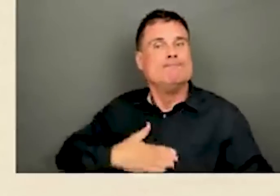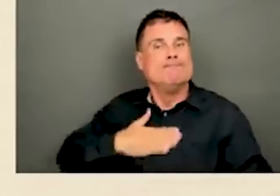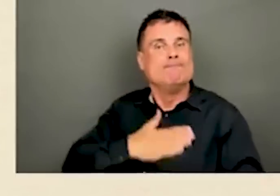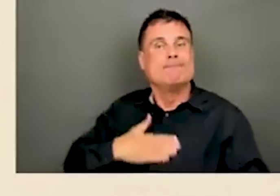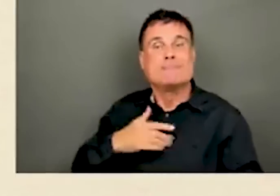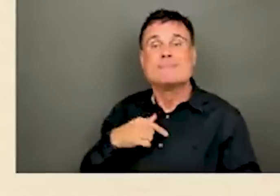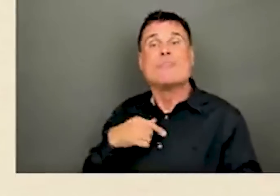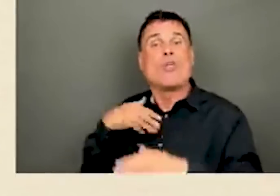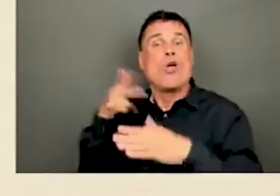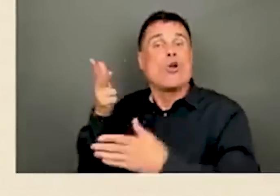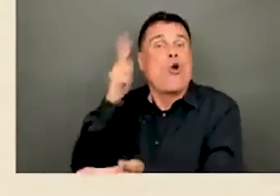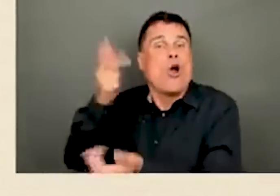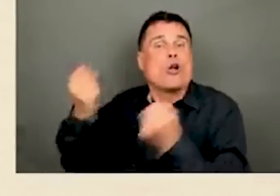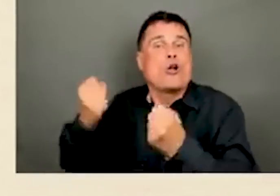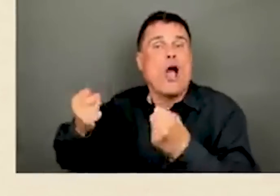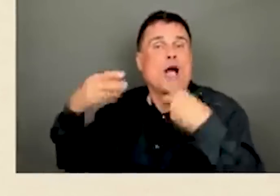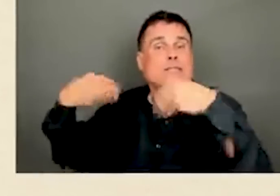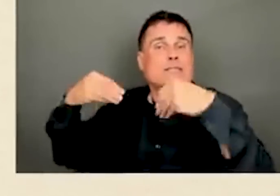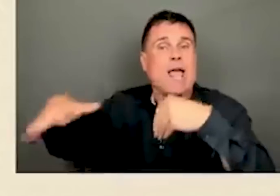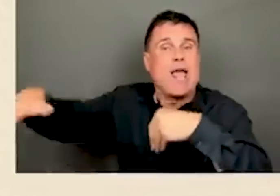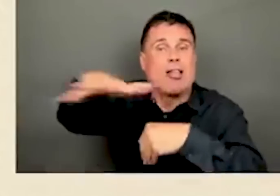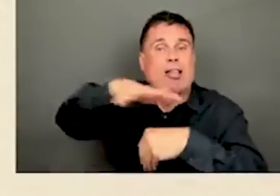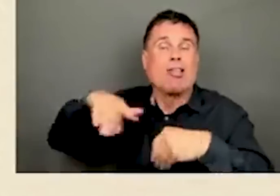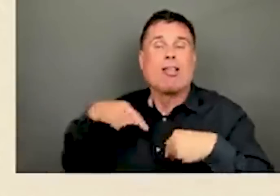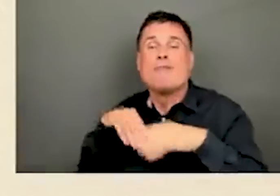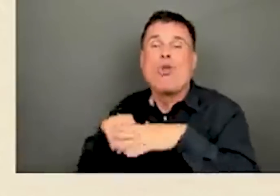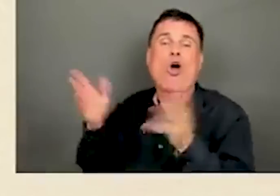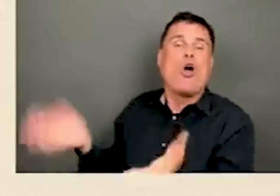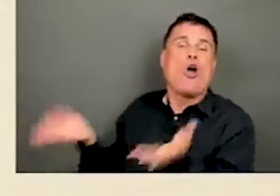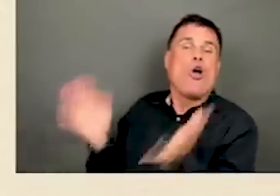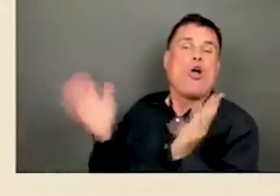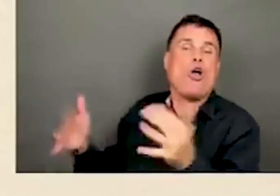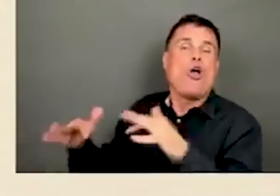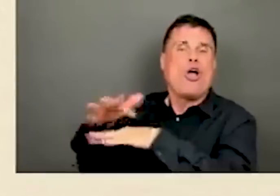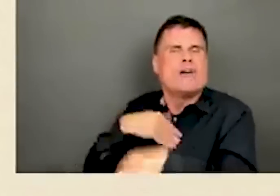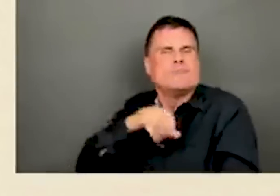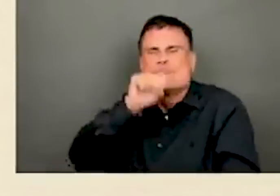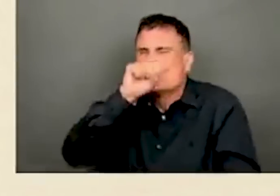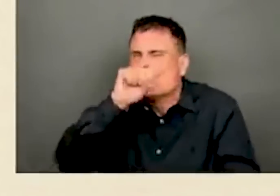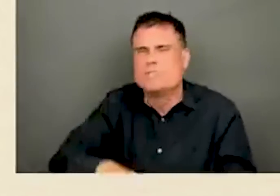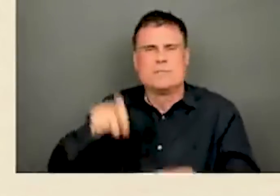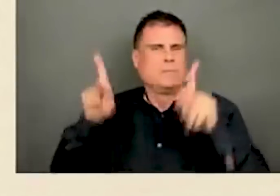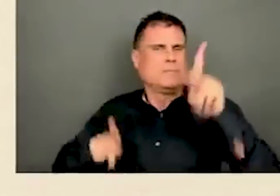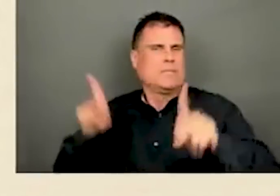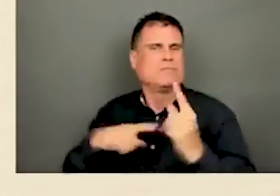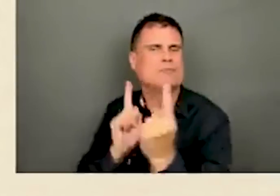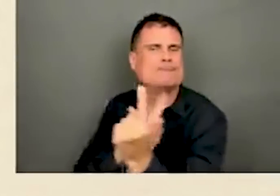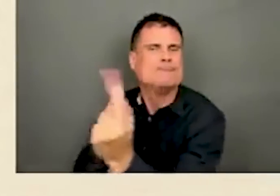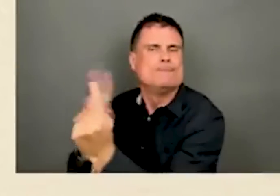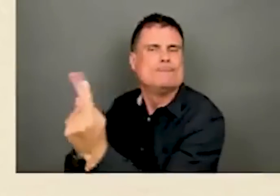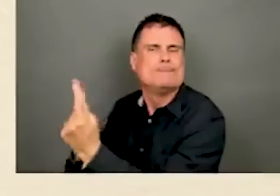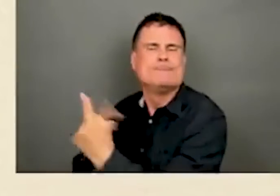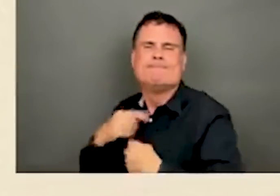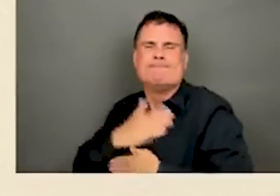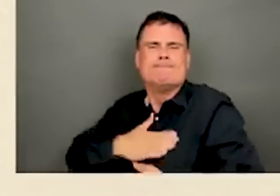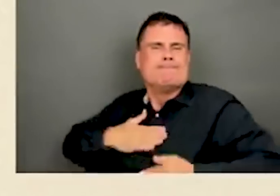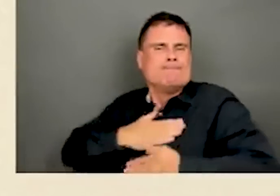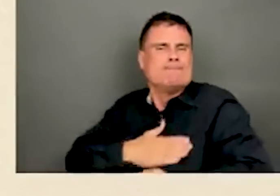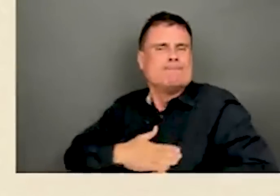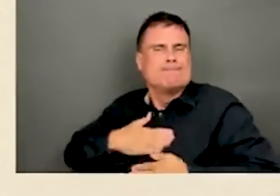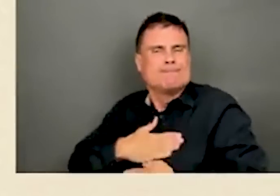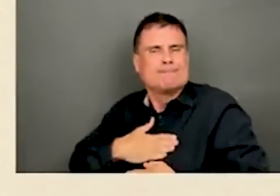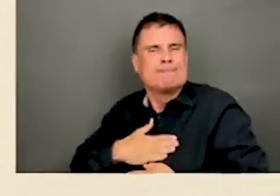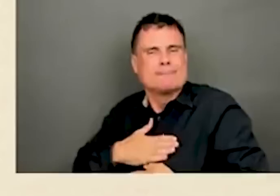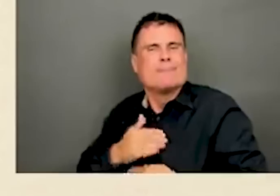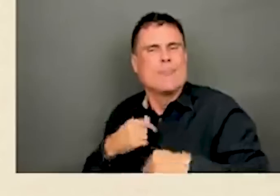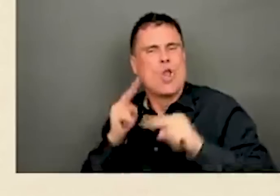laugh. And it reminded me how much I love people and how much I enjoy the work. But I also am looking forward to just being me again,